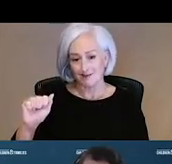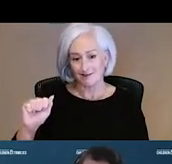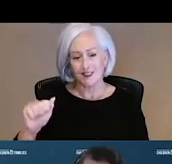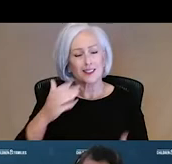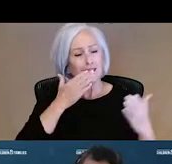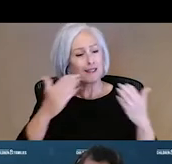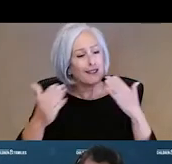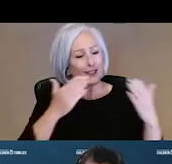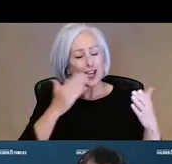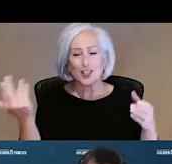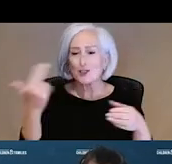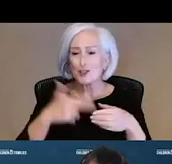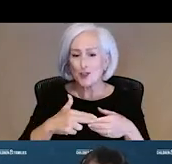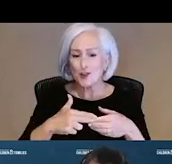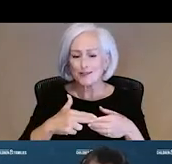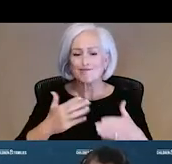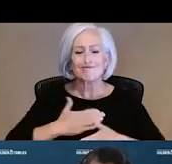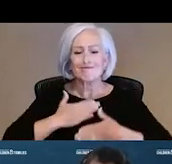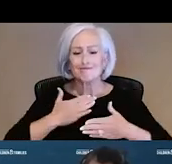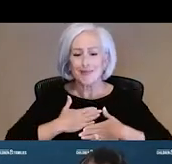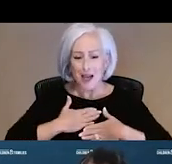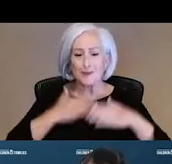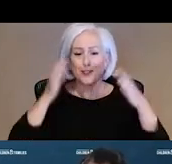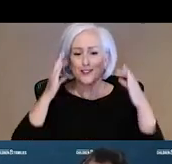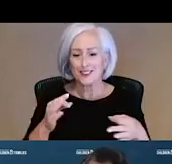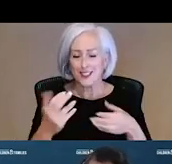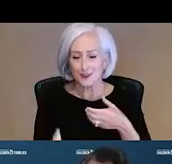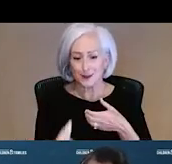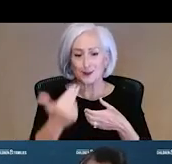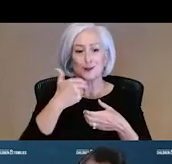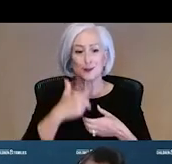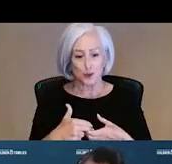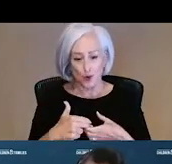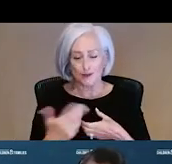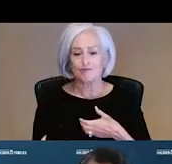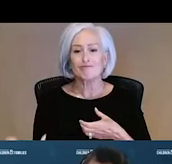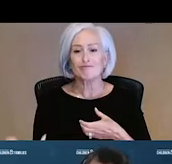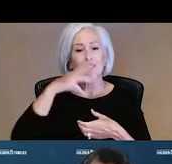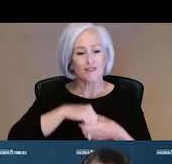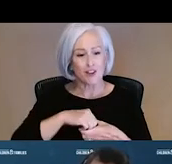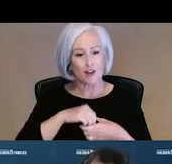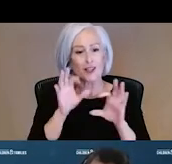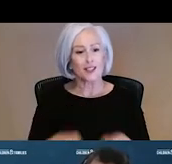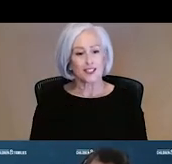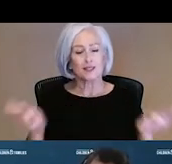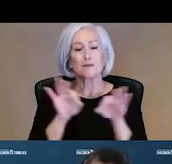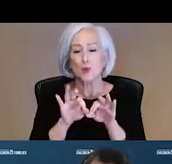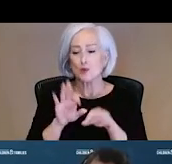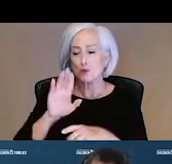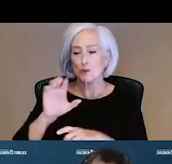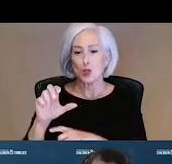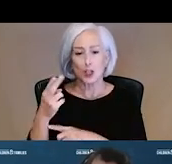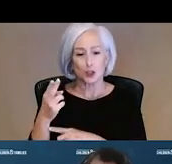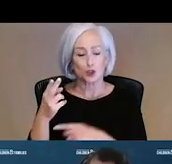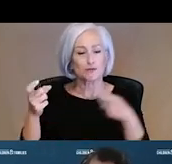invitation and will be taking part in this vitally important grants management training series. The FVPSA